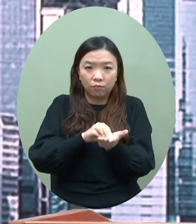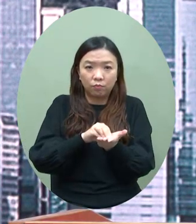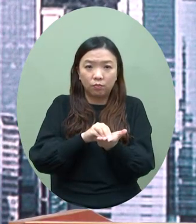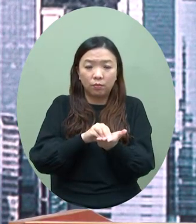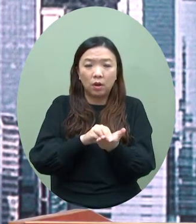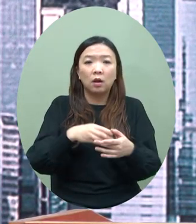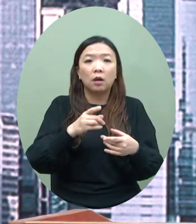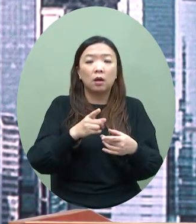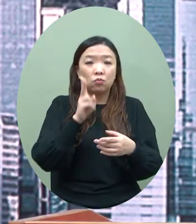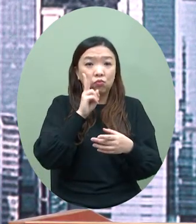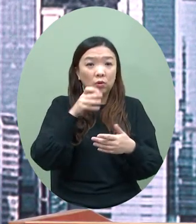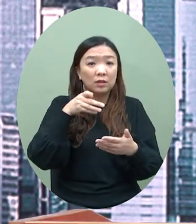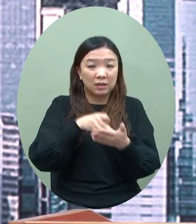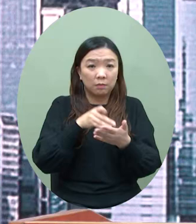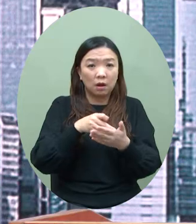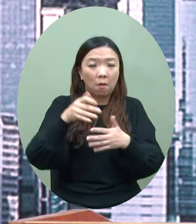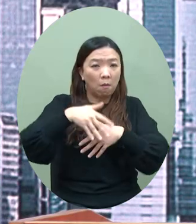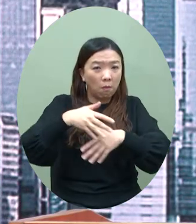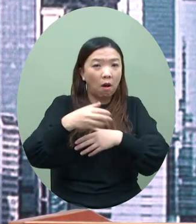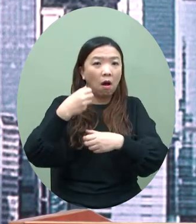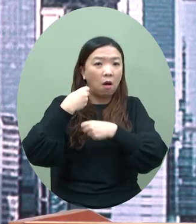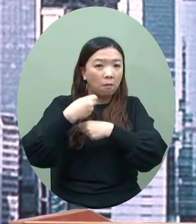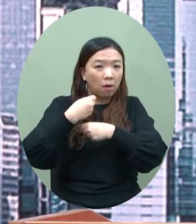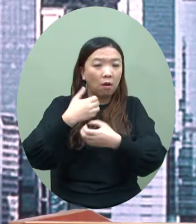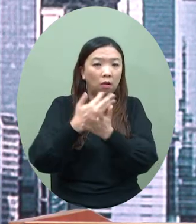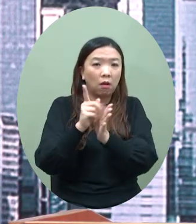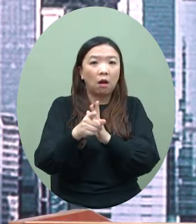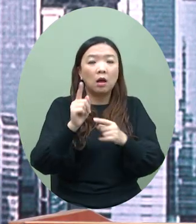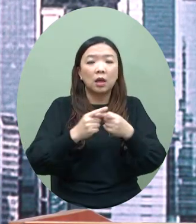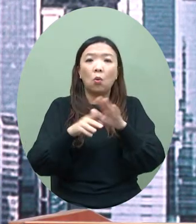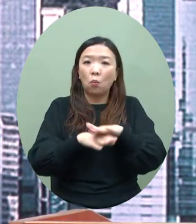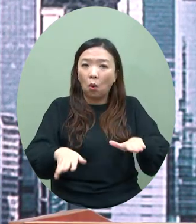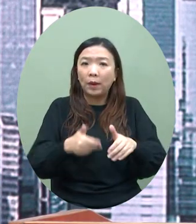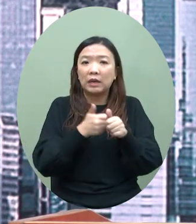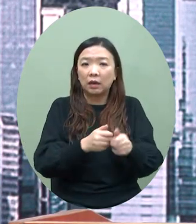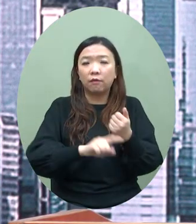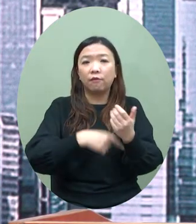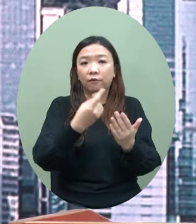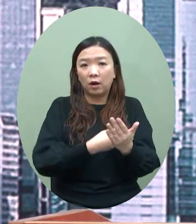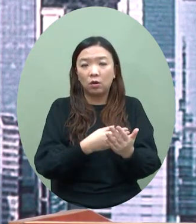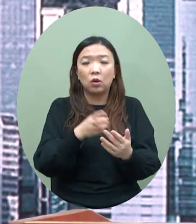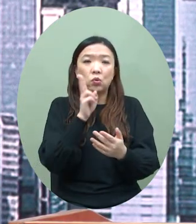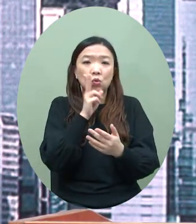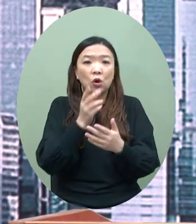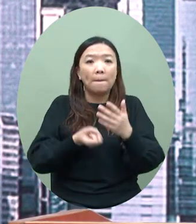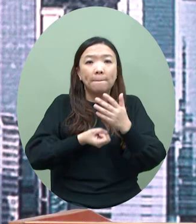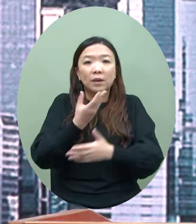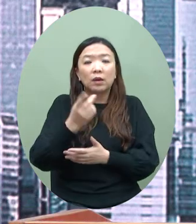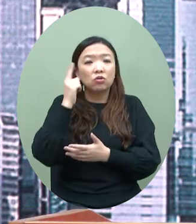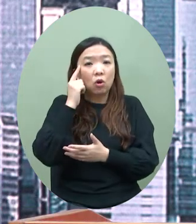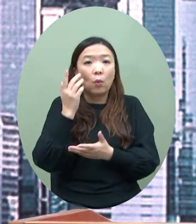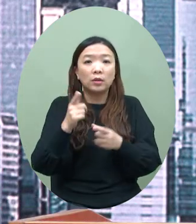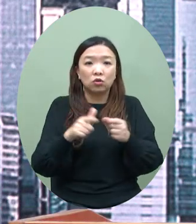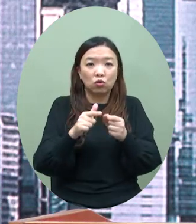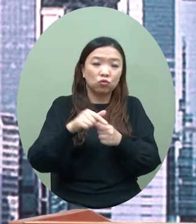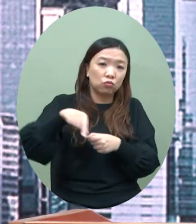if they want to express the views or do some acts in public, just to make sure that there will not